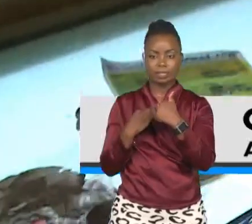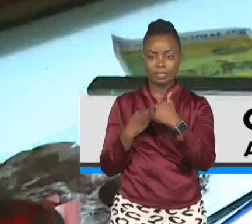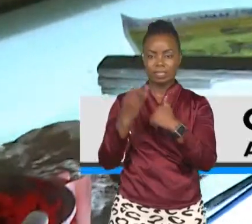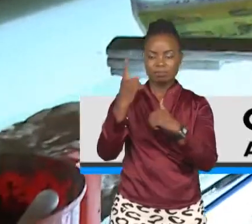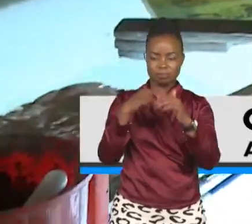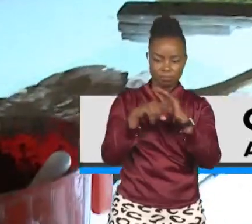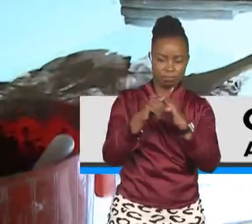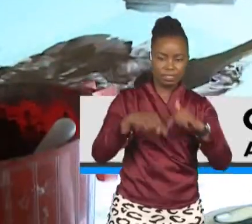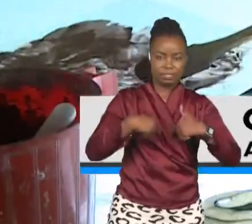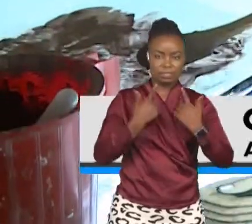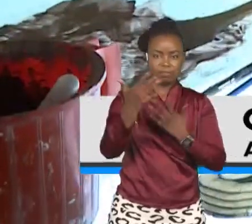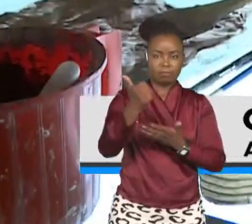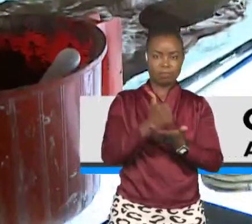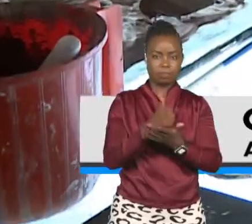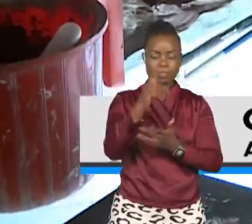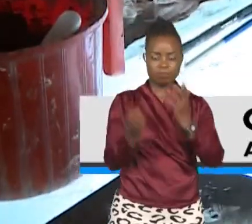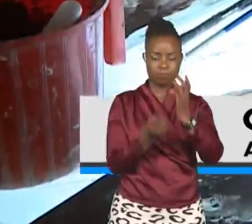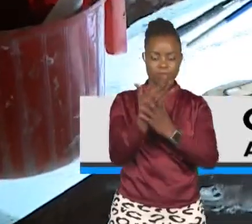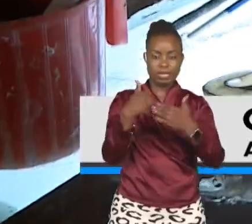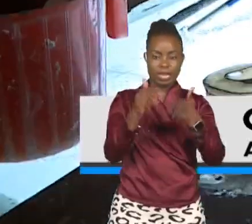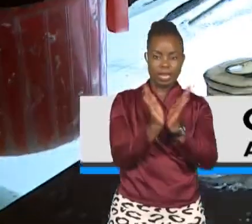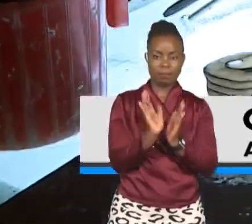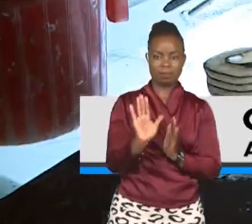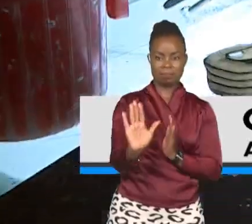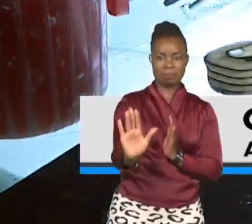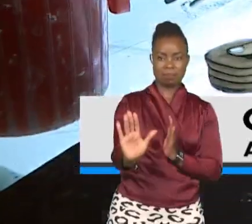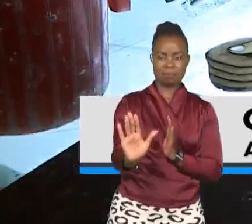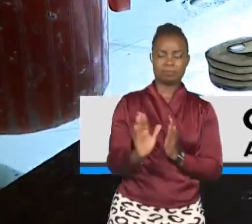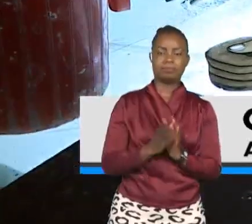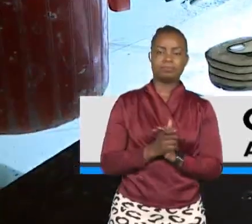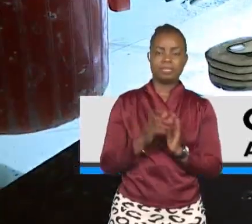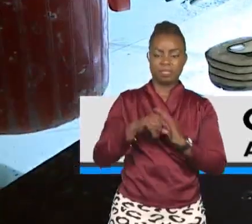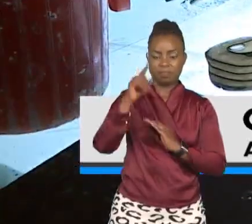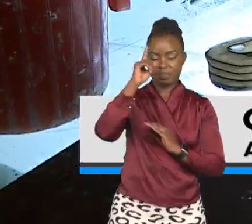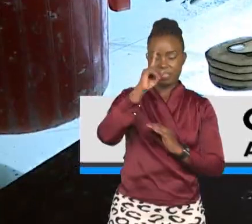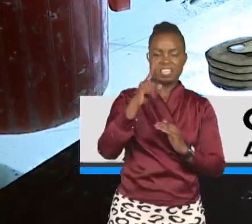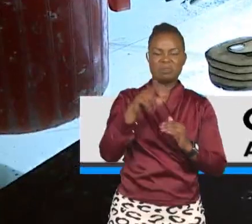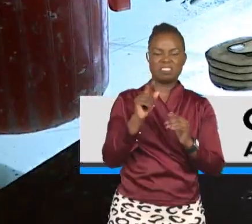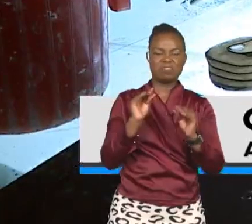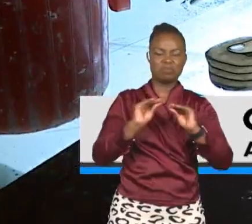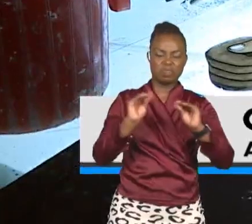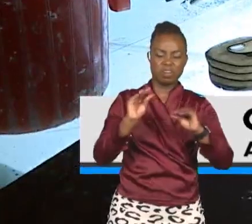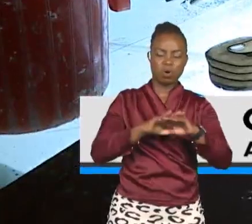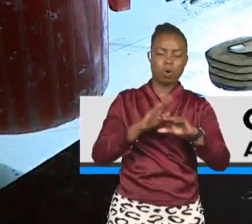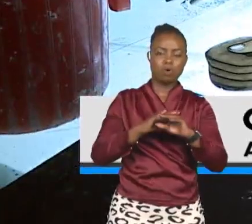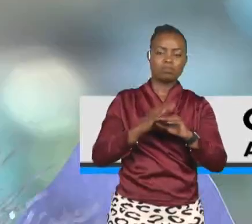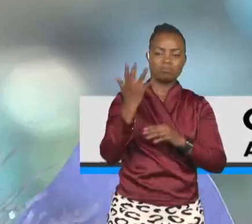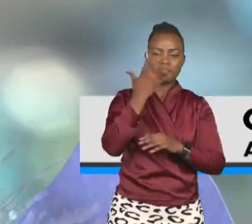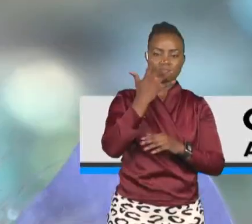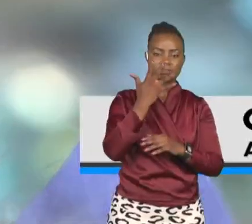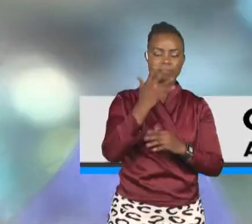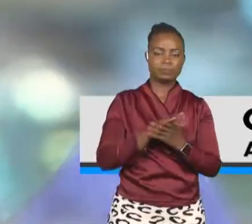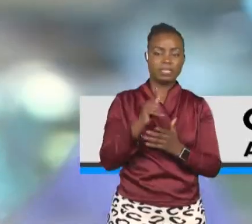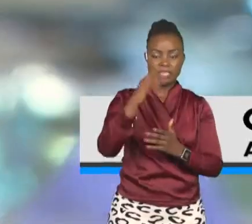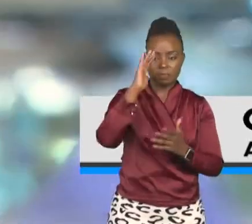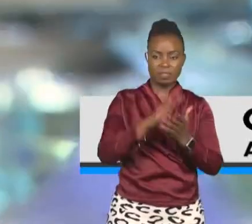into self-employment when he established his own enterprise at the current village after training on art of stained glass in Germany. Tony